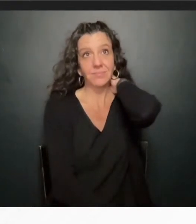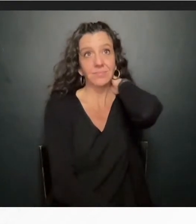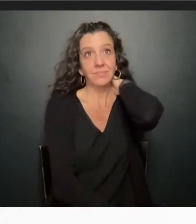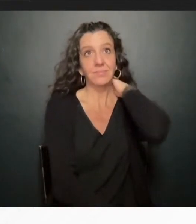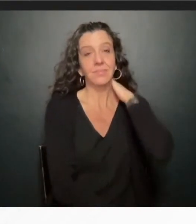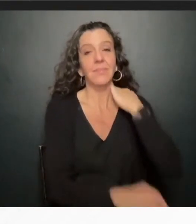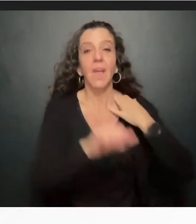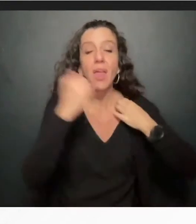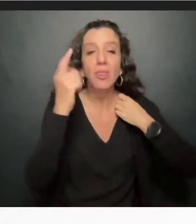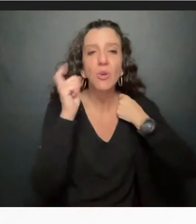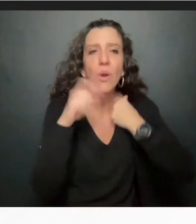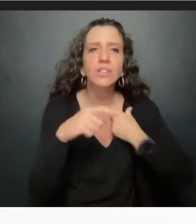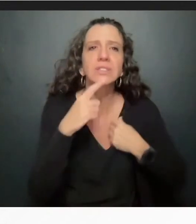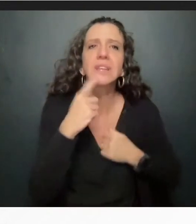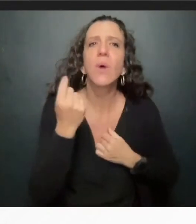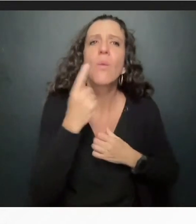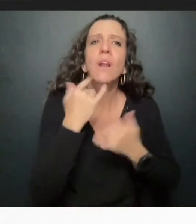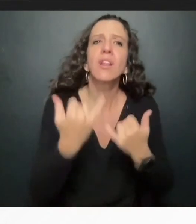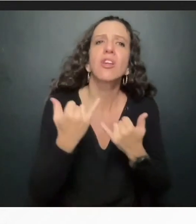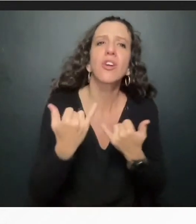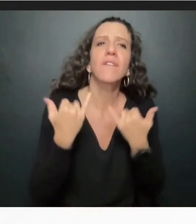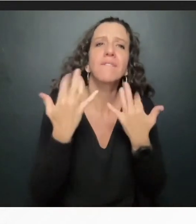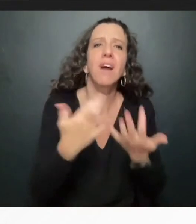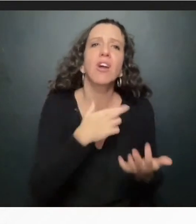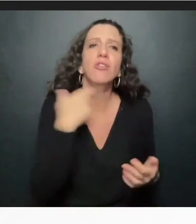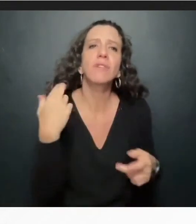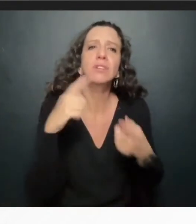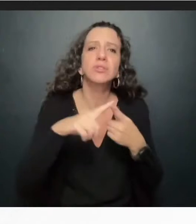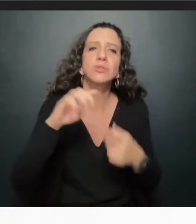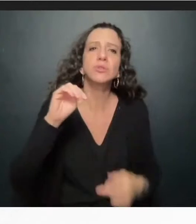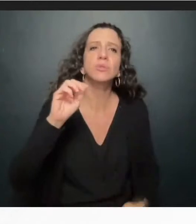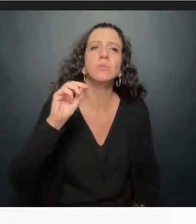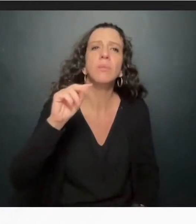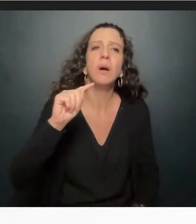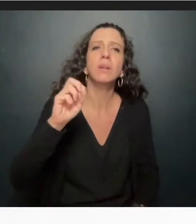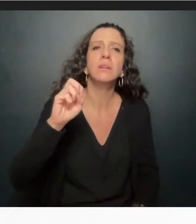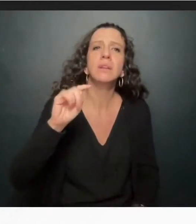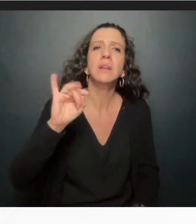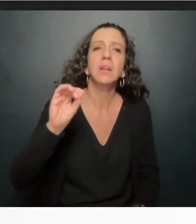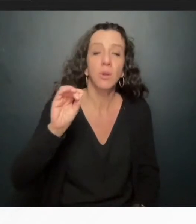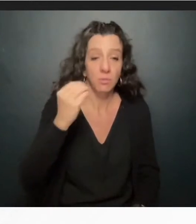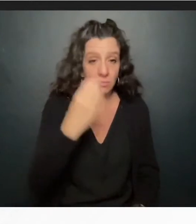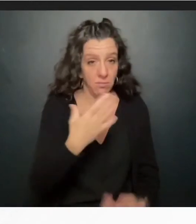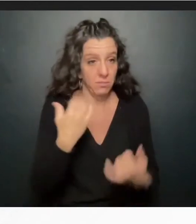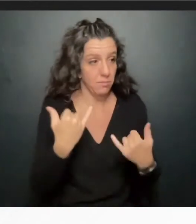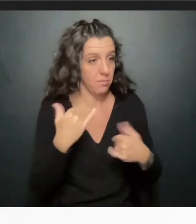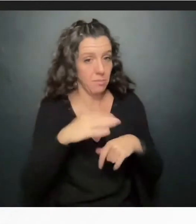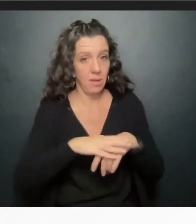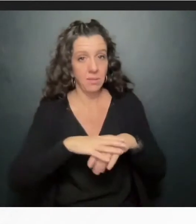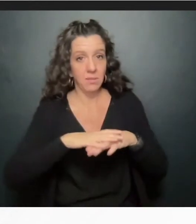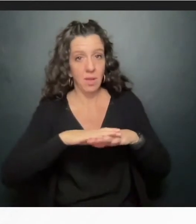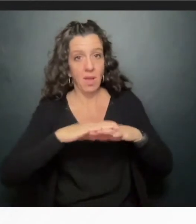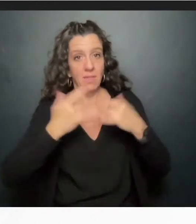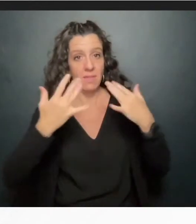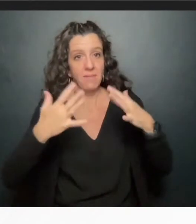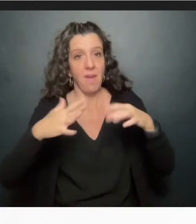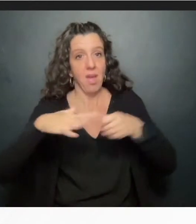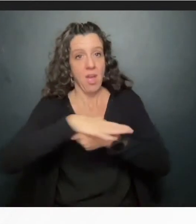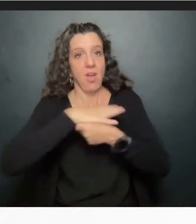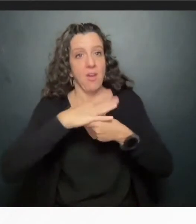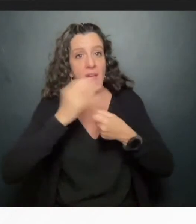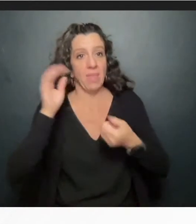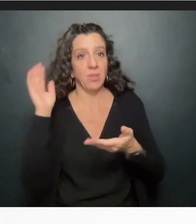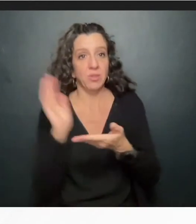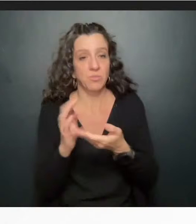Question is what is the current fire risk to Montanito? And I can tell you, based upon the current footprint of the fire and the suppression efforts, it's very